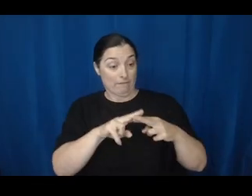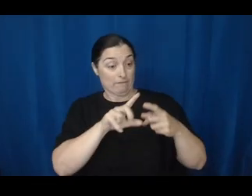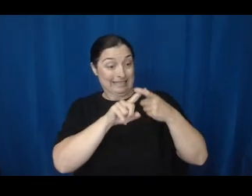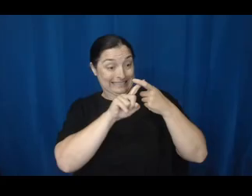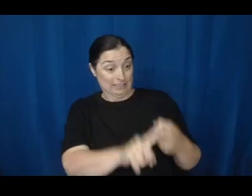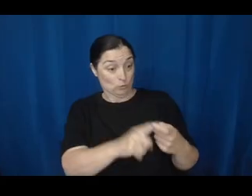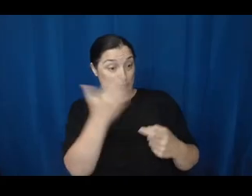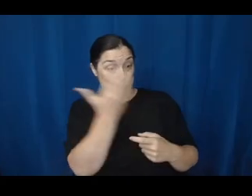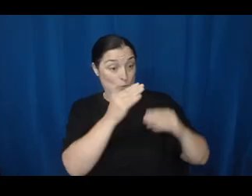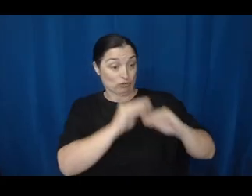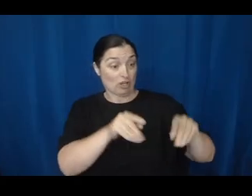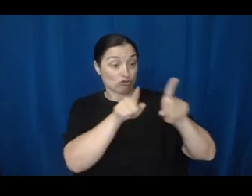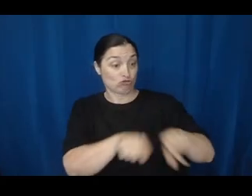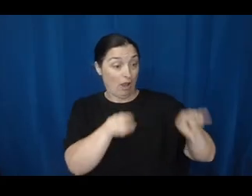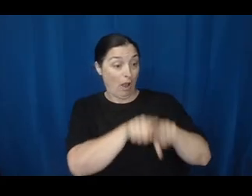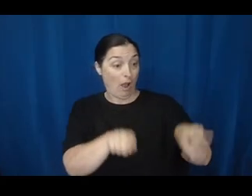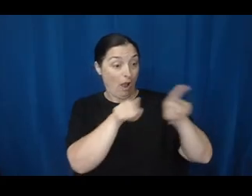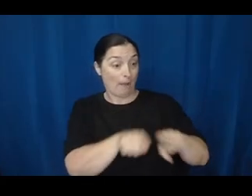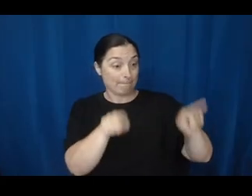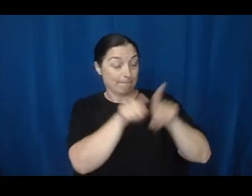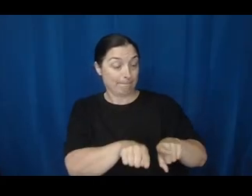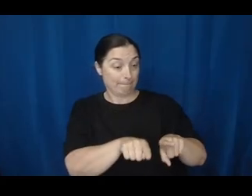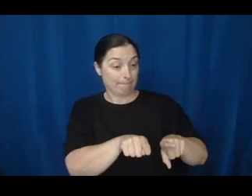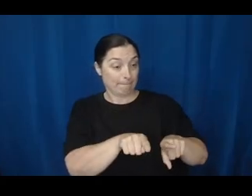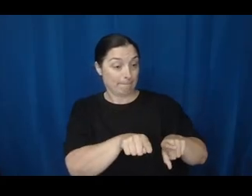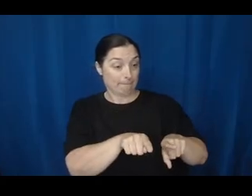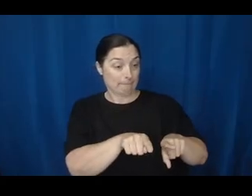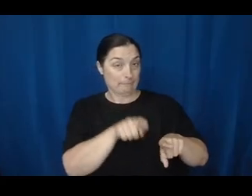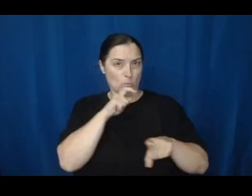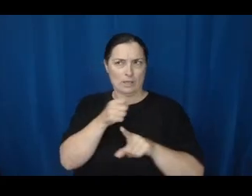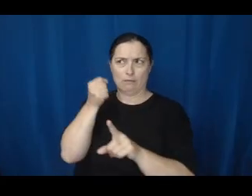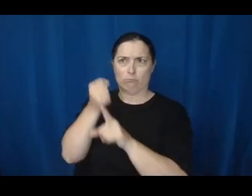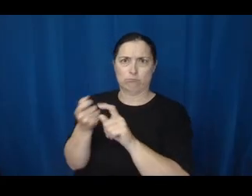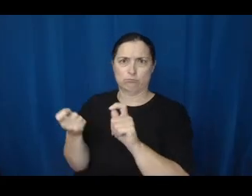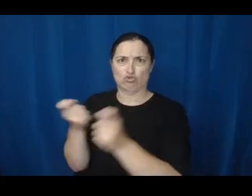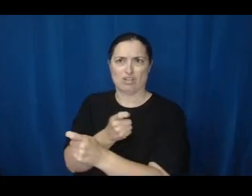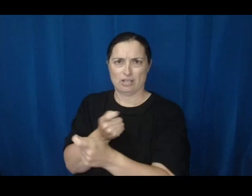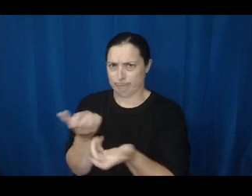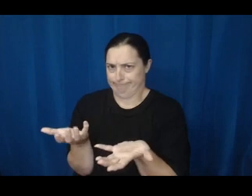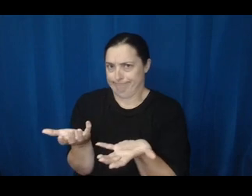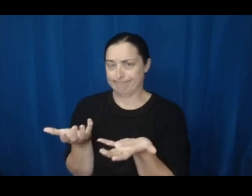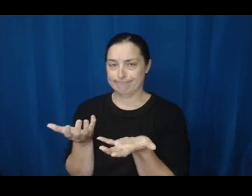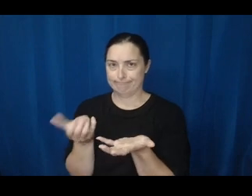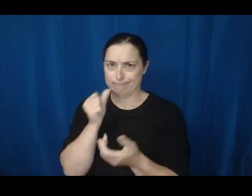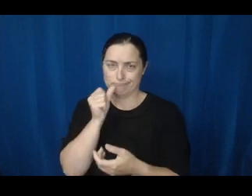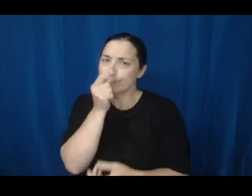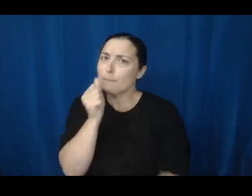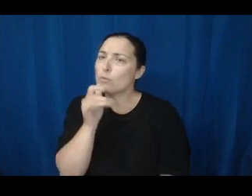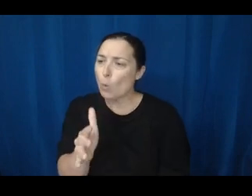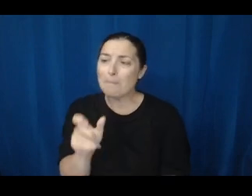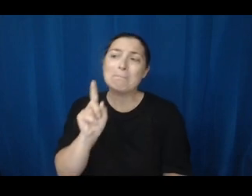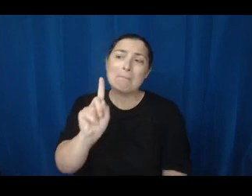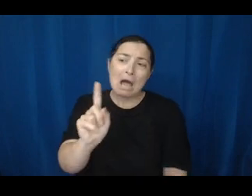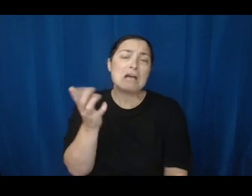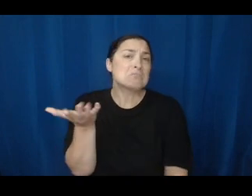as we have done so far would make a big difference in outcomes, because it probably won't. But let's take